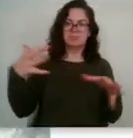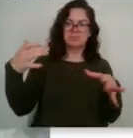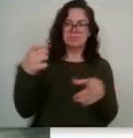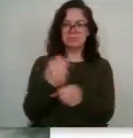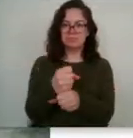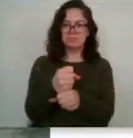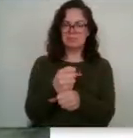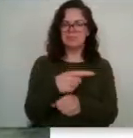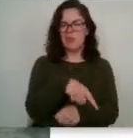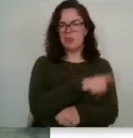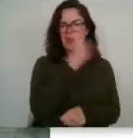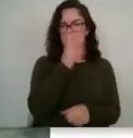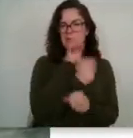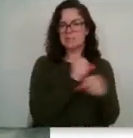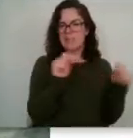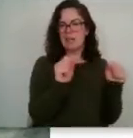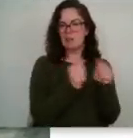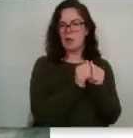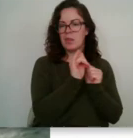with that.